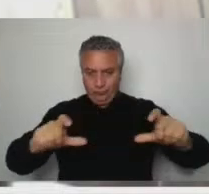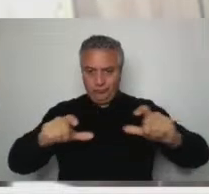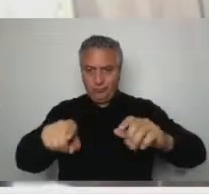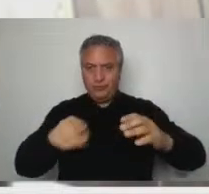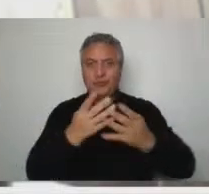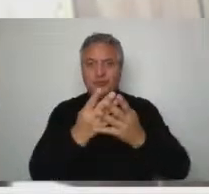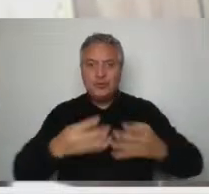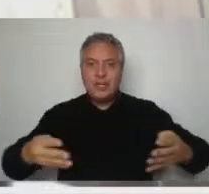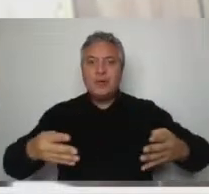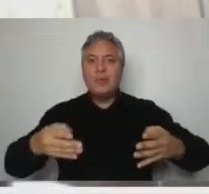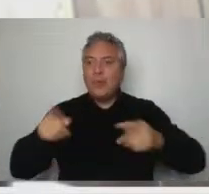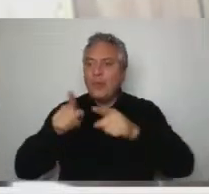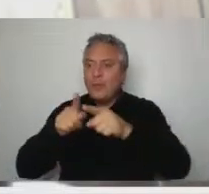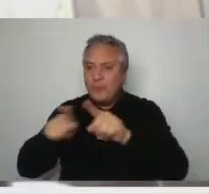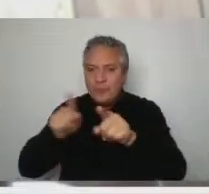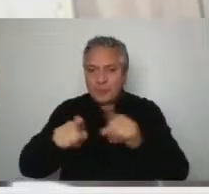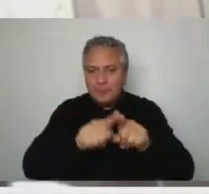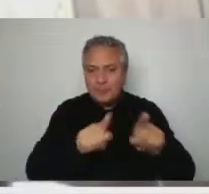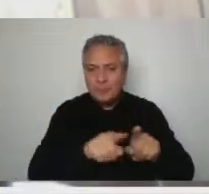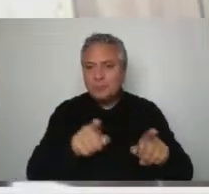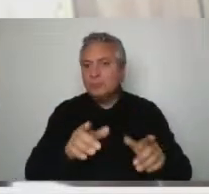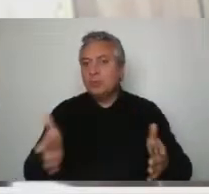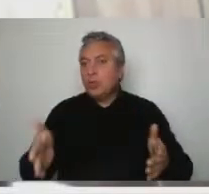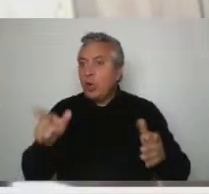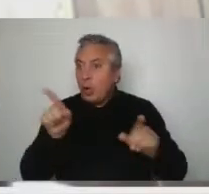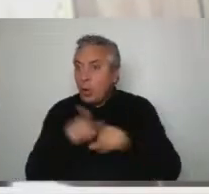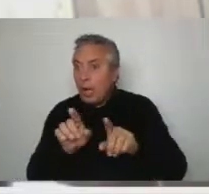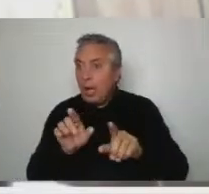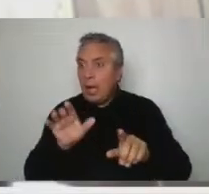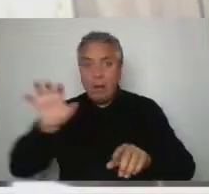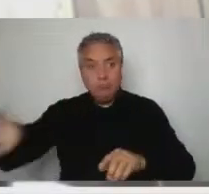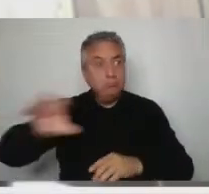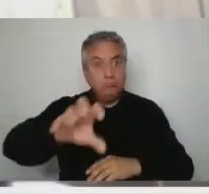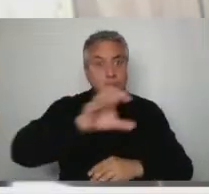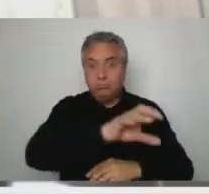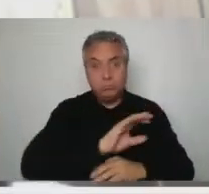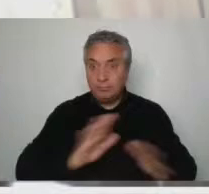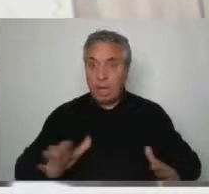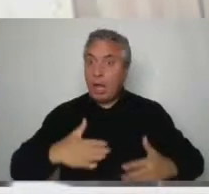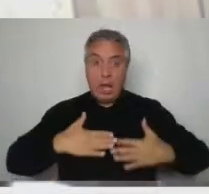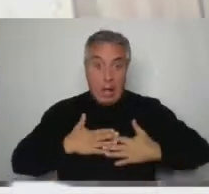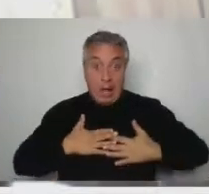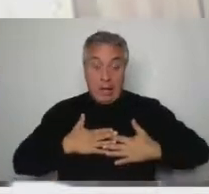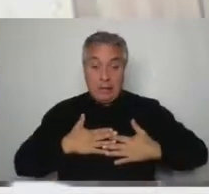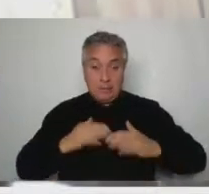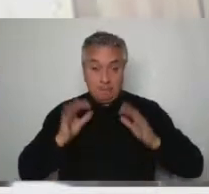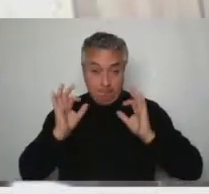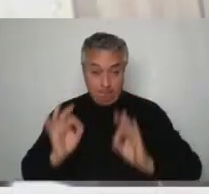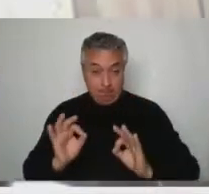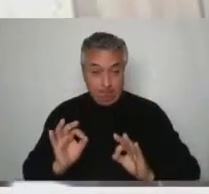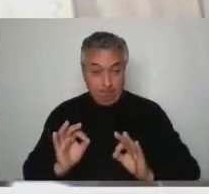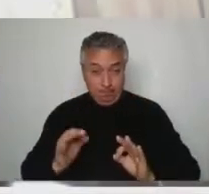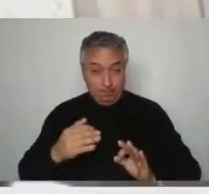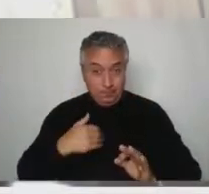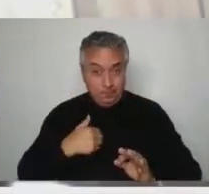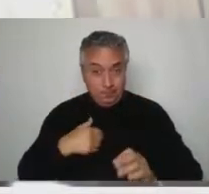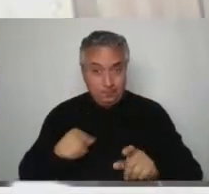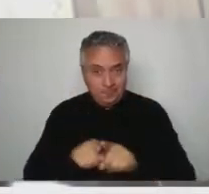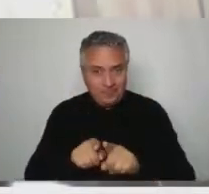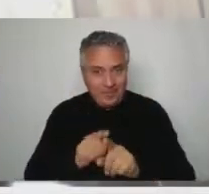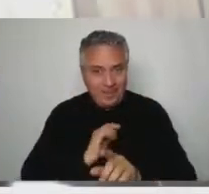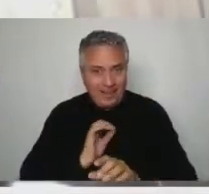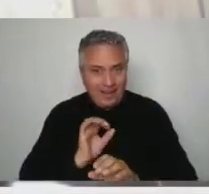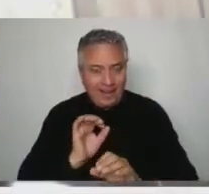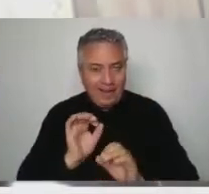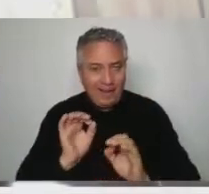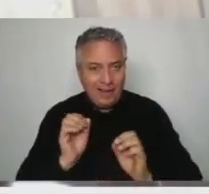agricultural community, for example. And there's a lot of tools that are not relevant for certain sectors. So it's important